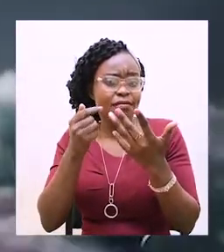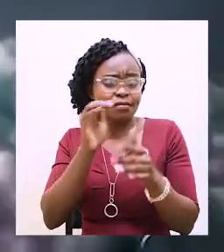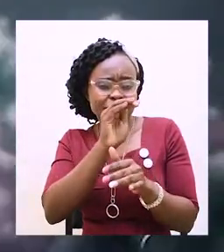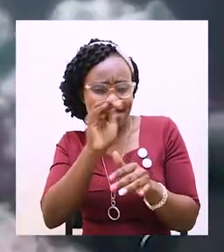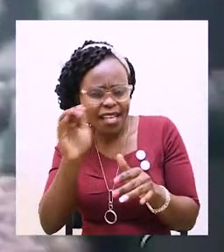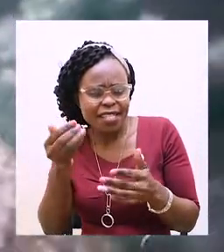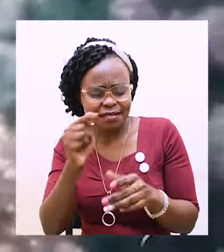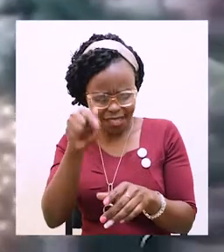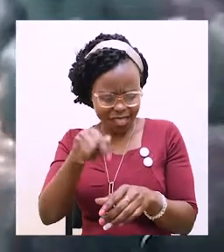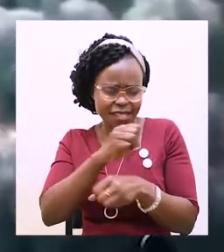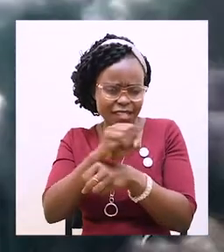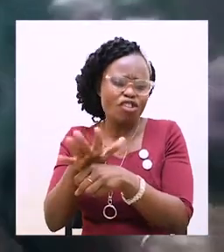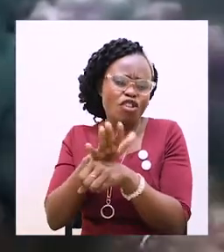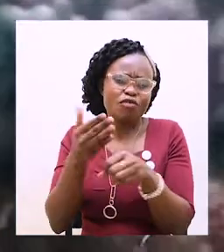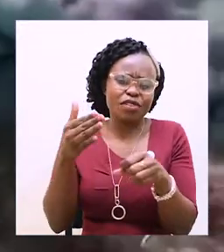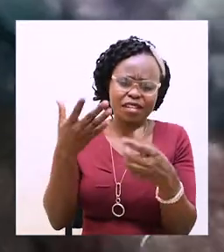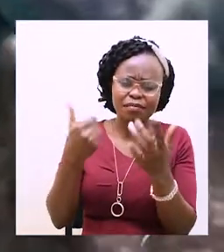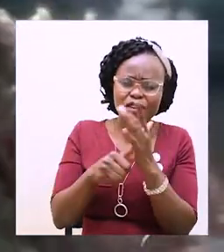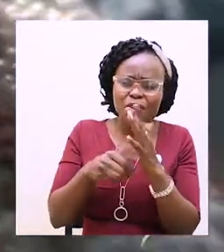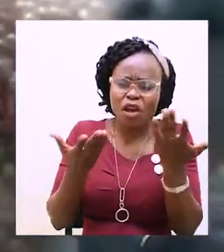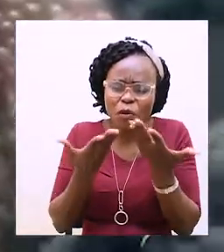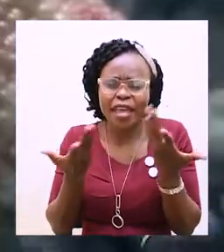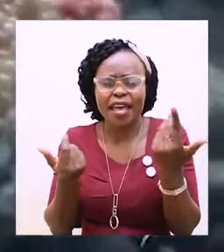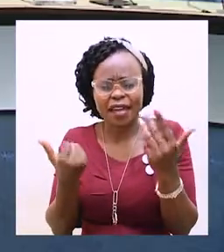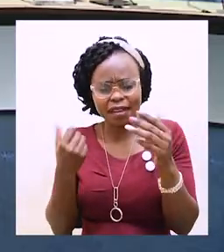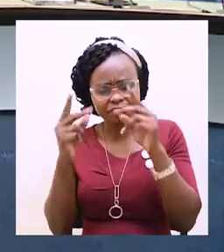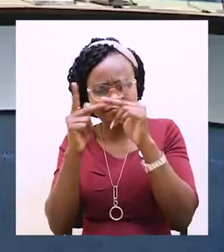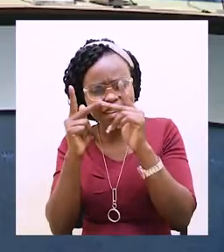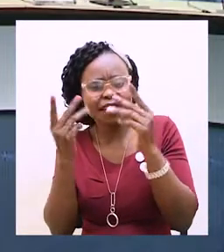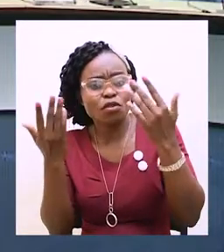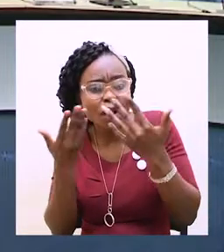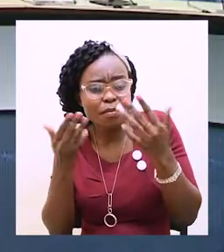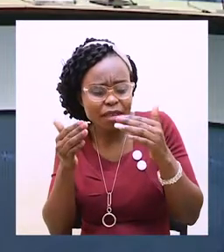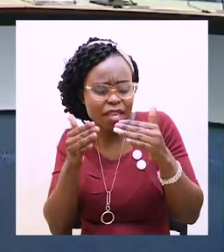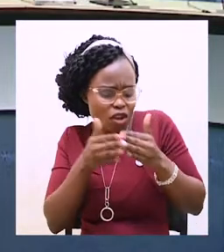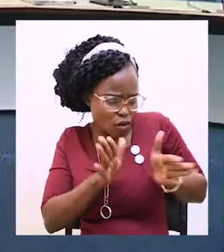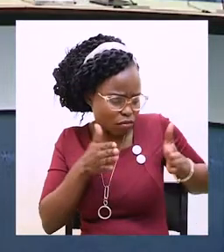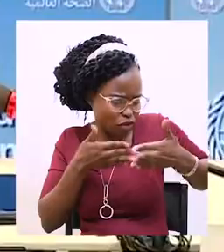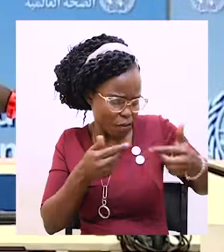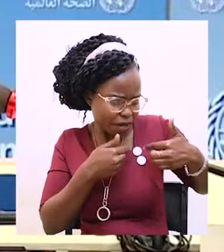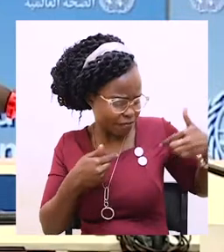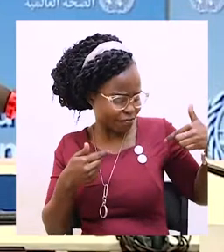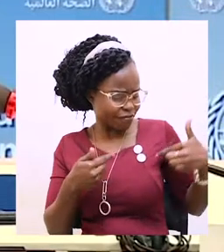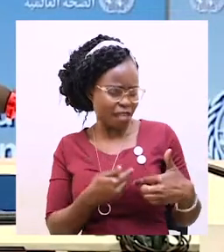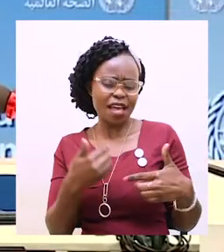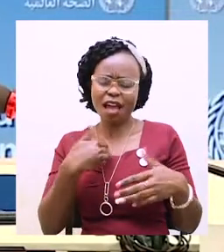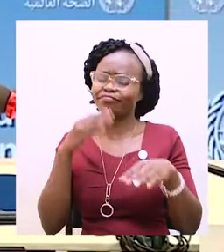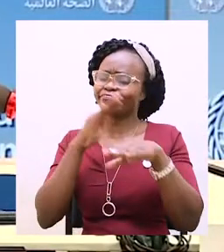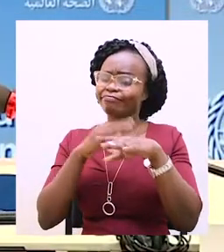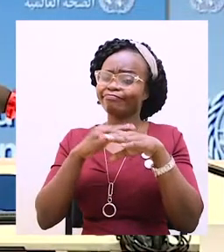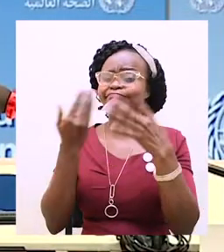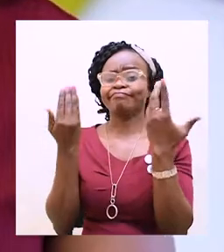this COVID-19 pandemic? Why is it really hurting? Opening our hearts and having very